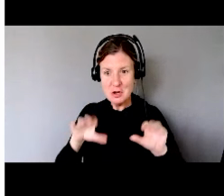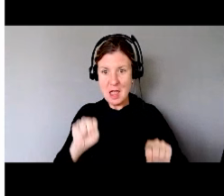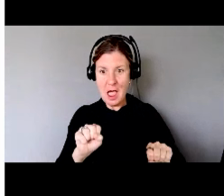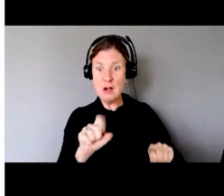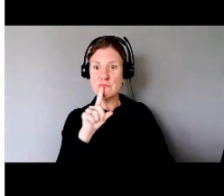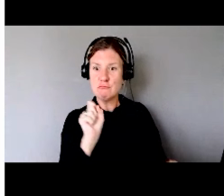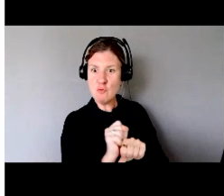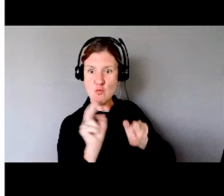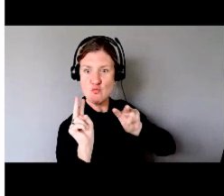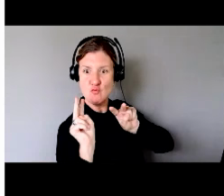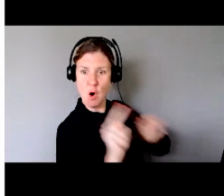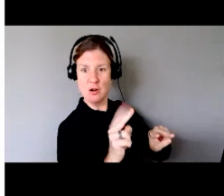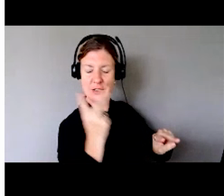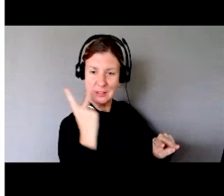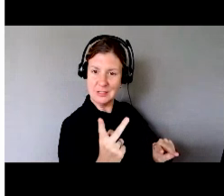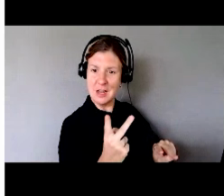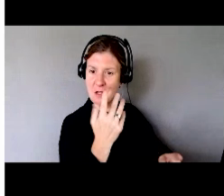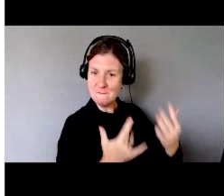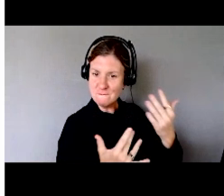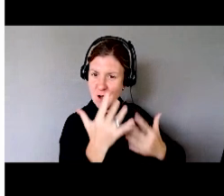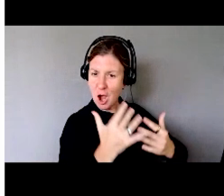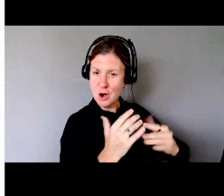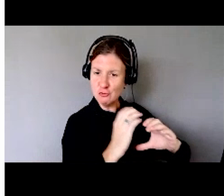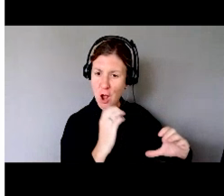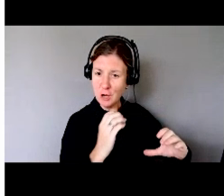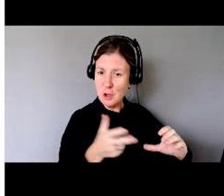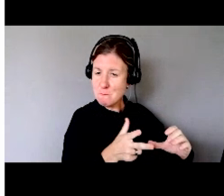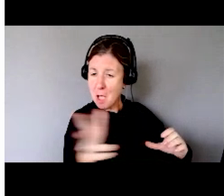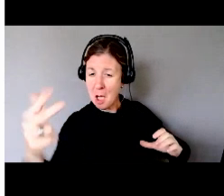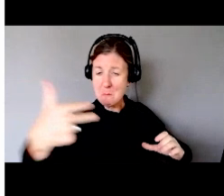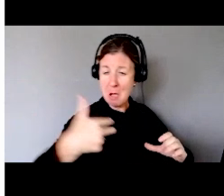leave the station. It is critical that we do not block that view.